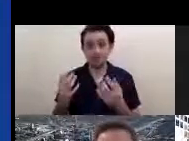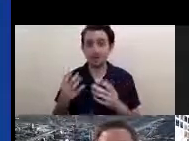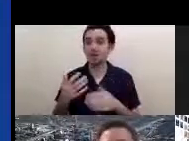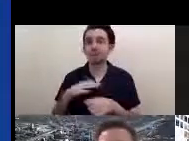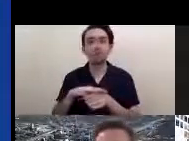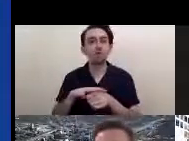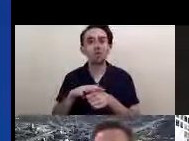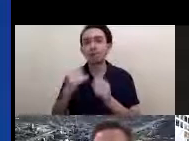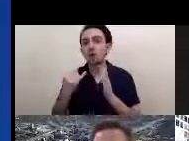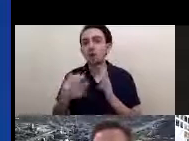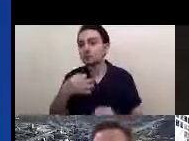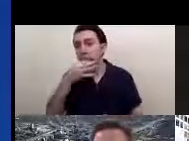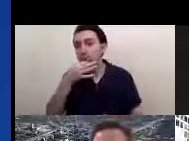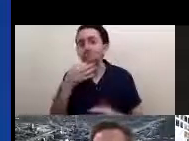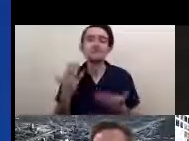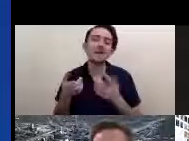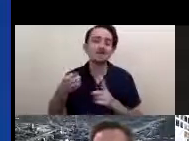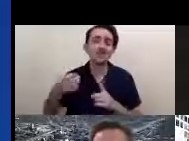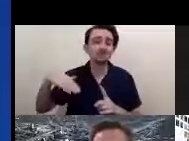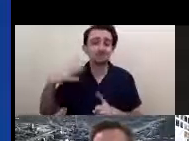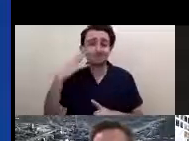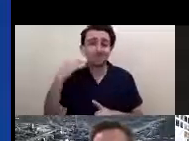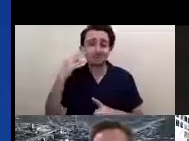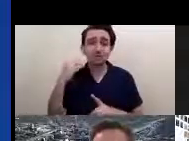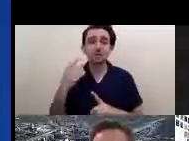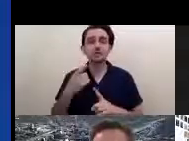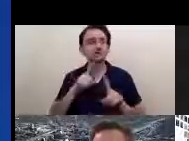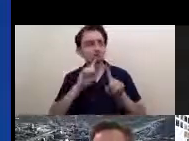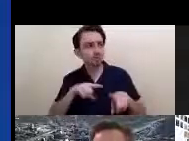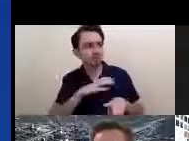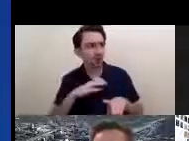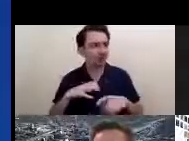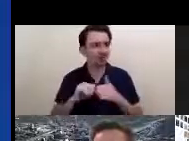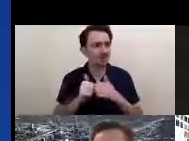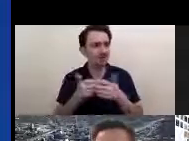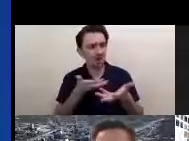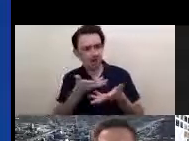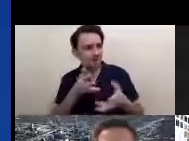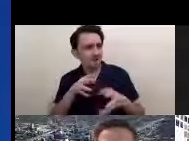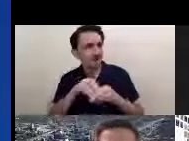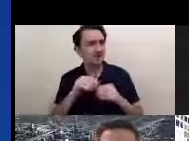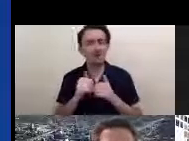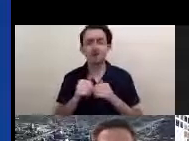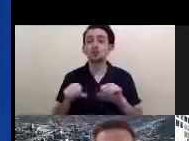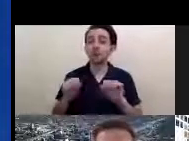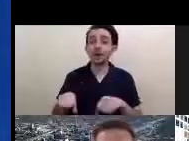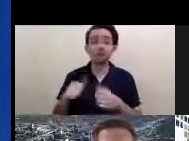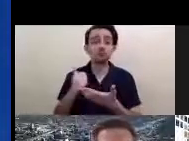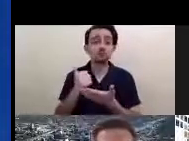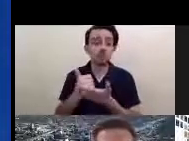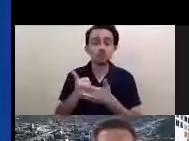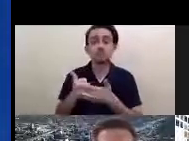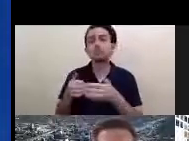that's something that we can help nurture and provide that path forward during this plan. So that's just an example,